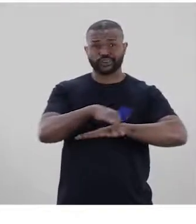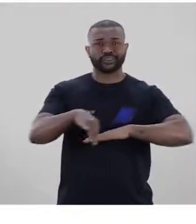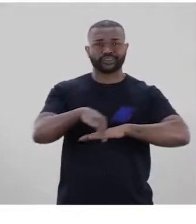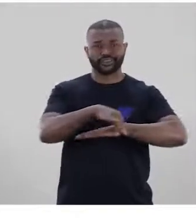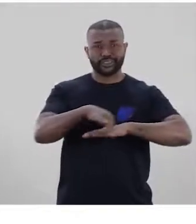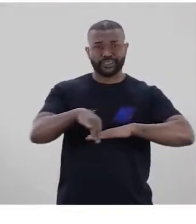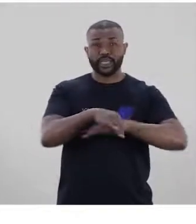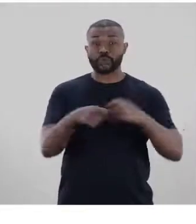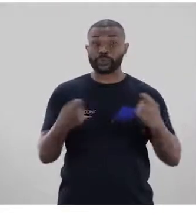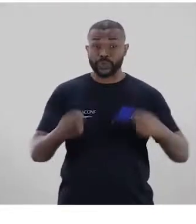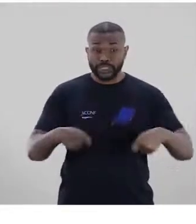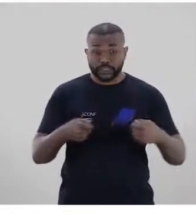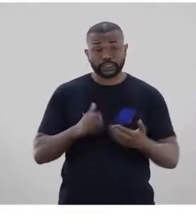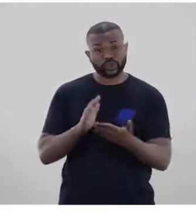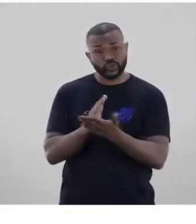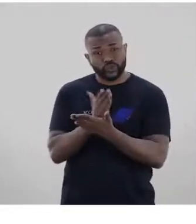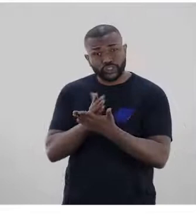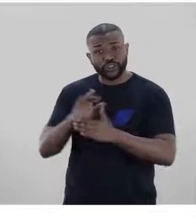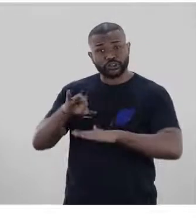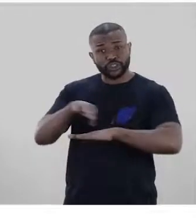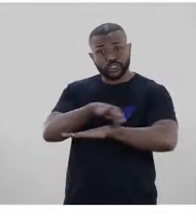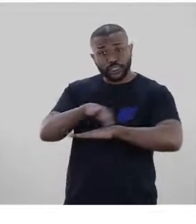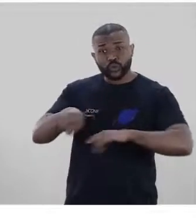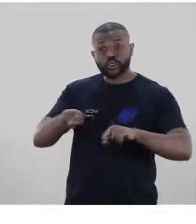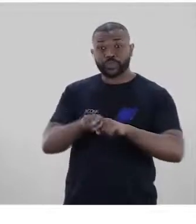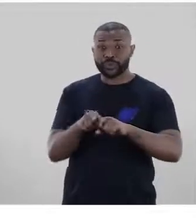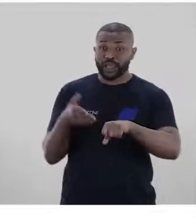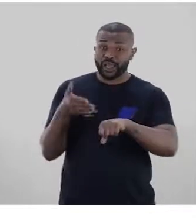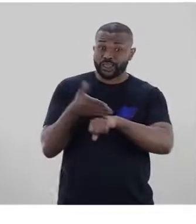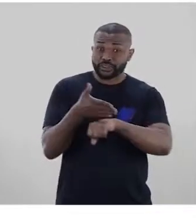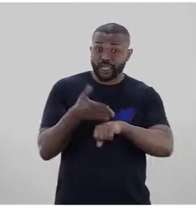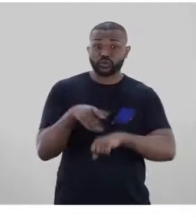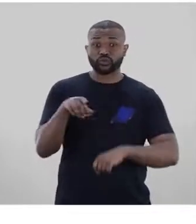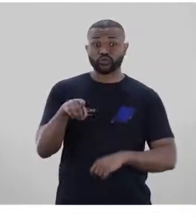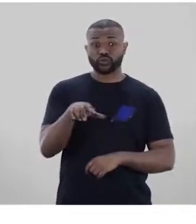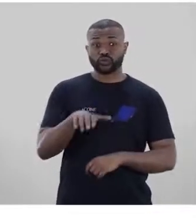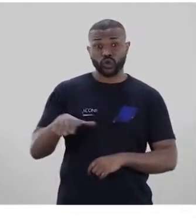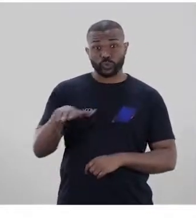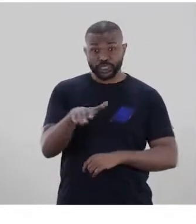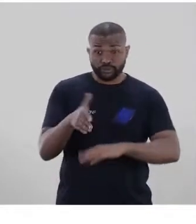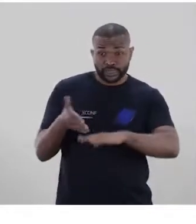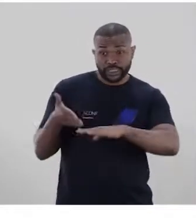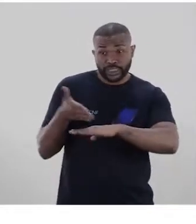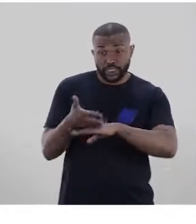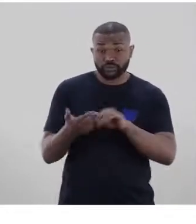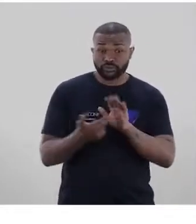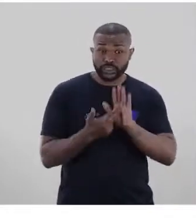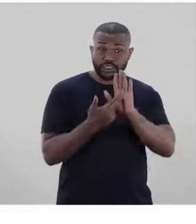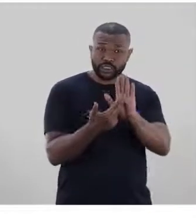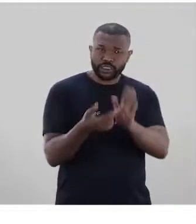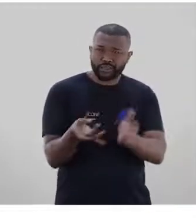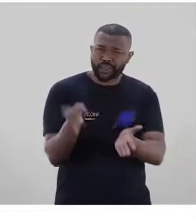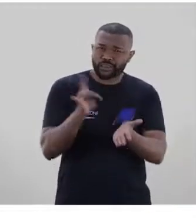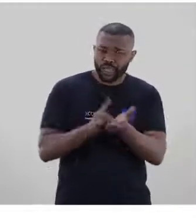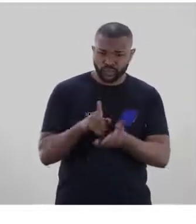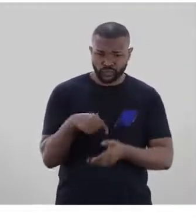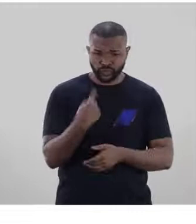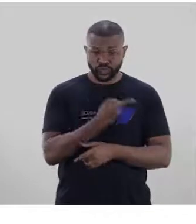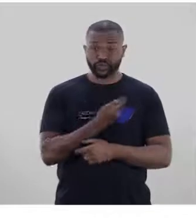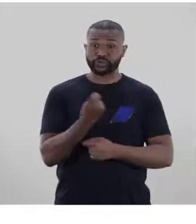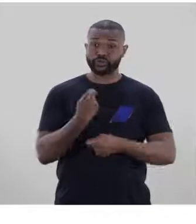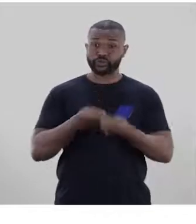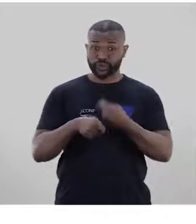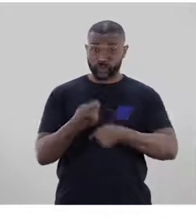architecture on the axis of domain, and an axis that represents the reality of our business. That's how we broke up the business. So why should we